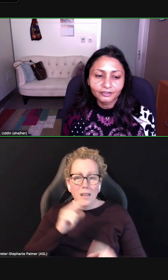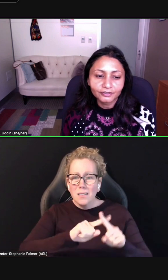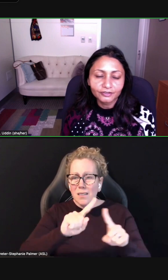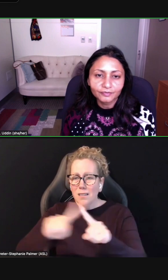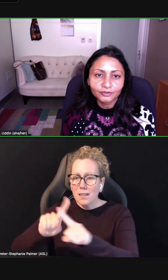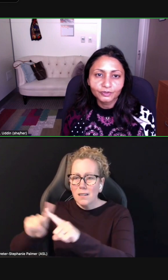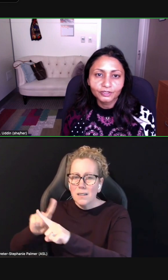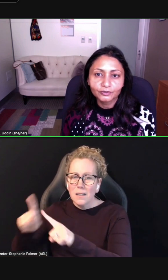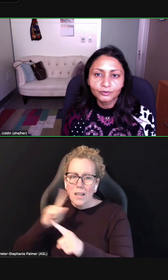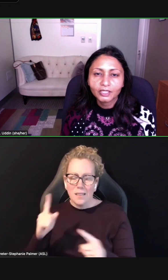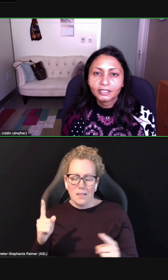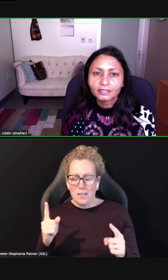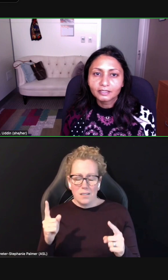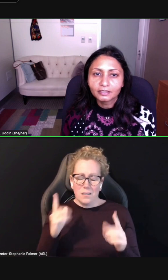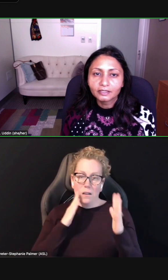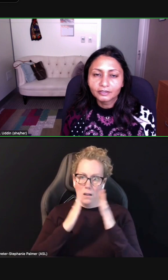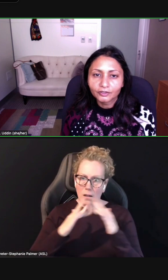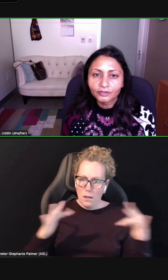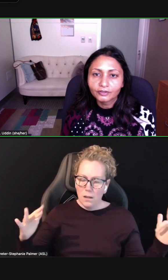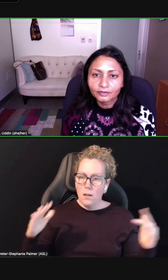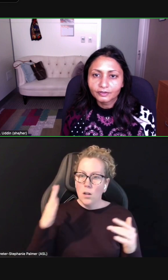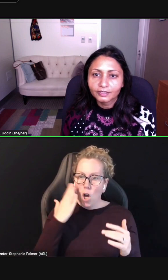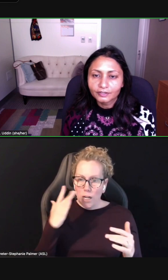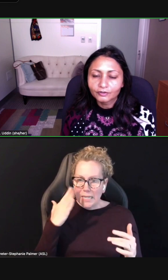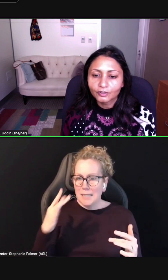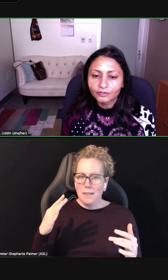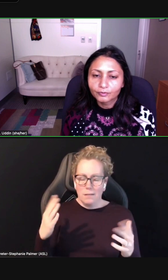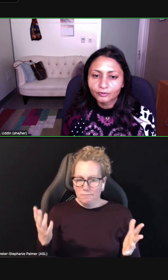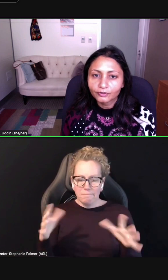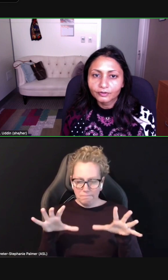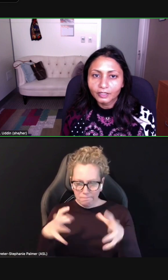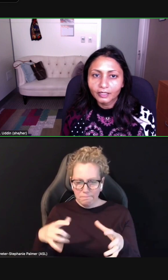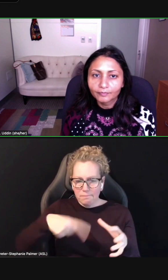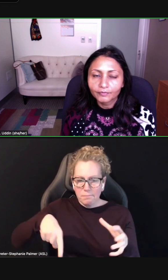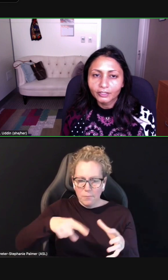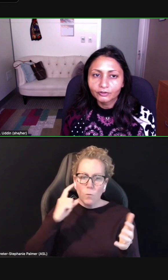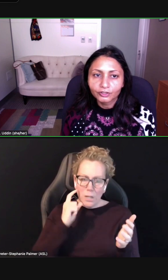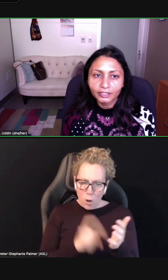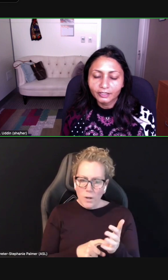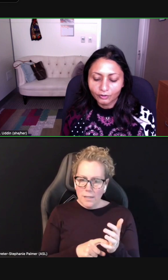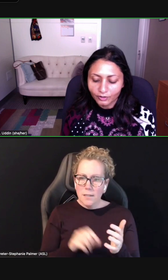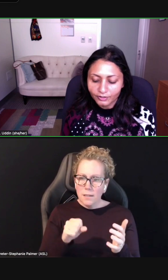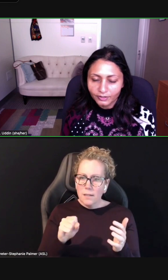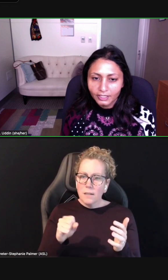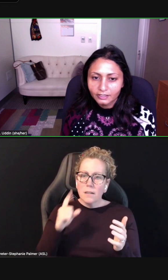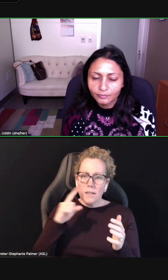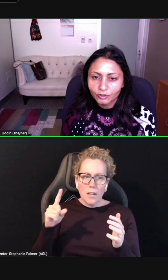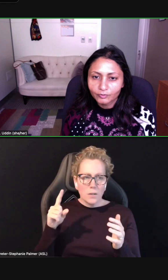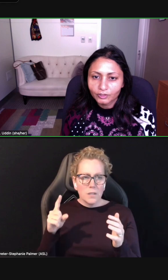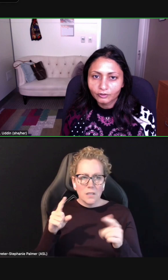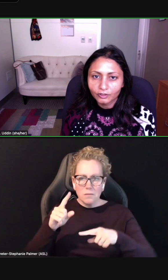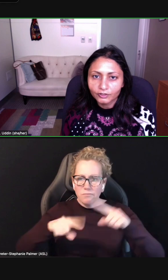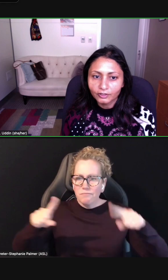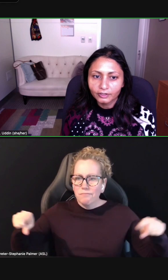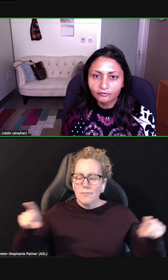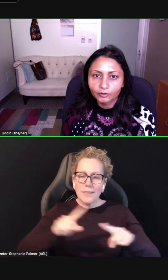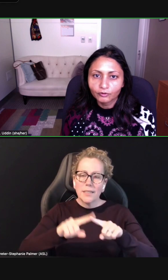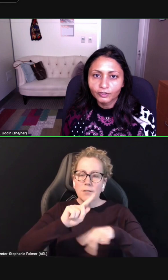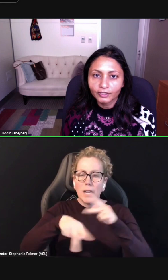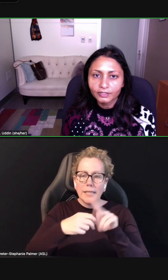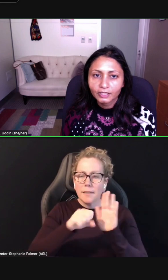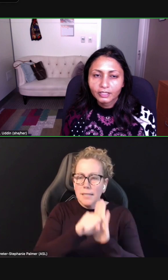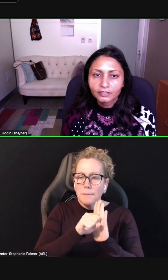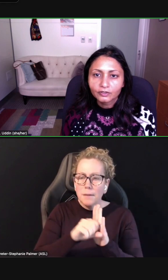in autism. So we do see that there is across the board heterogeneity across symptoms and across